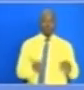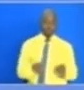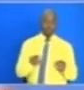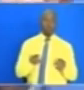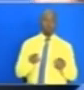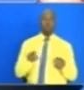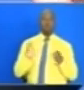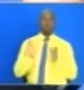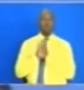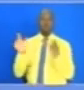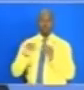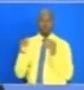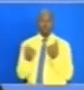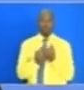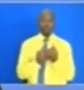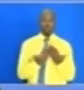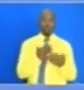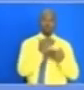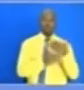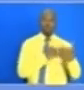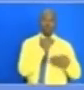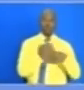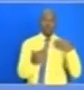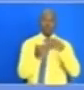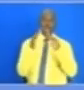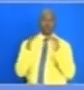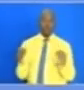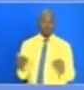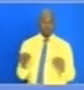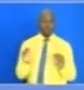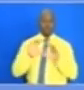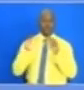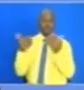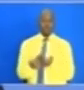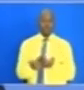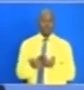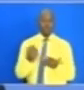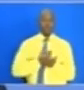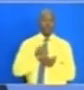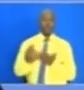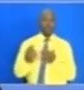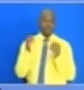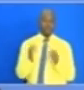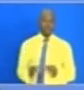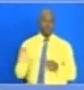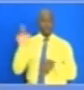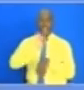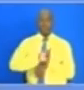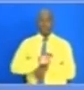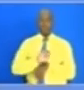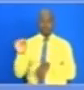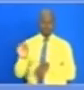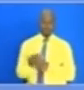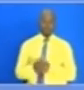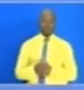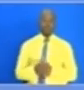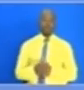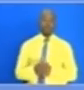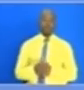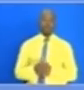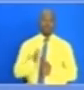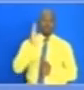fabricated materials, you can build a house, classrooms in a matter of weeks, if not days. You understand, there will